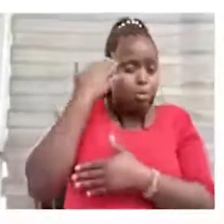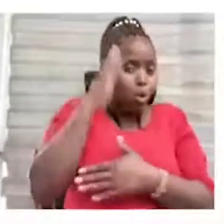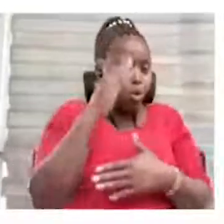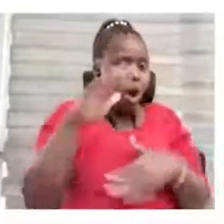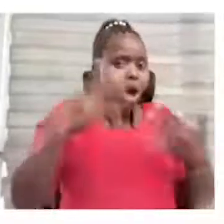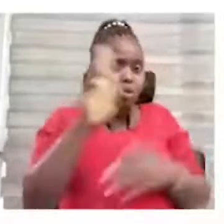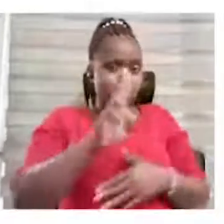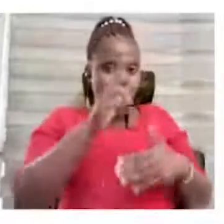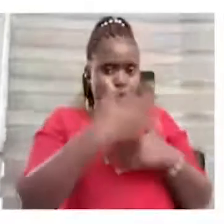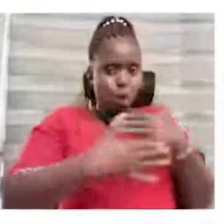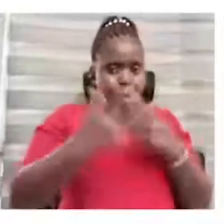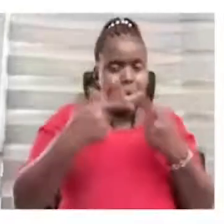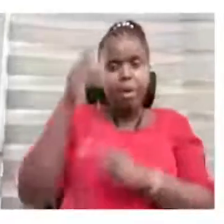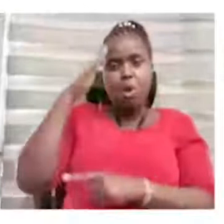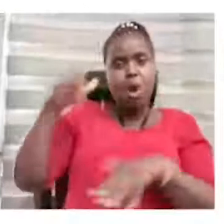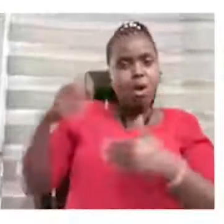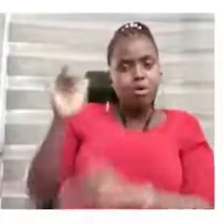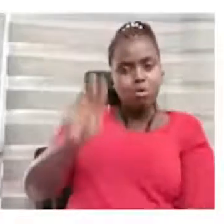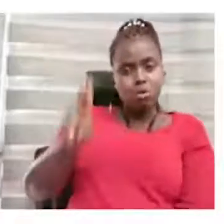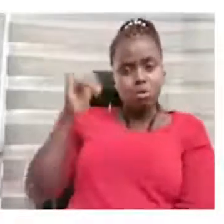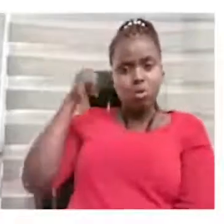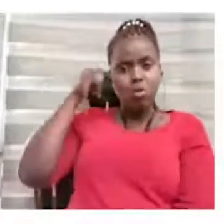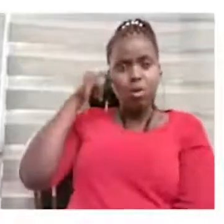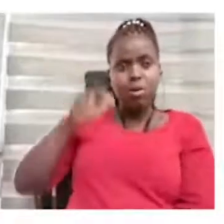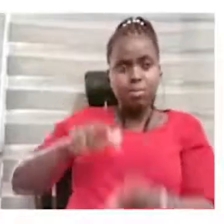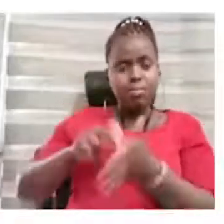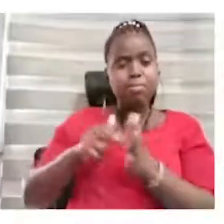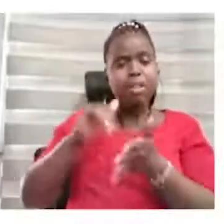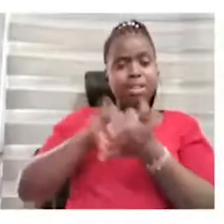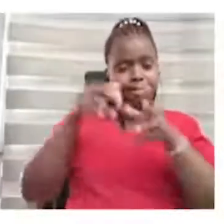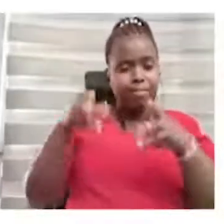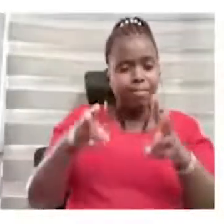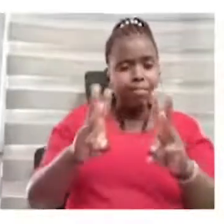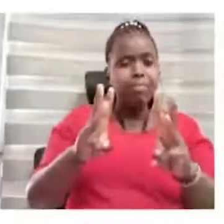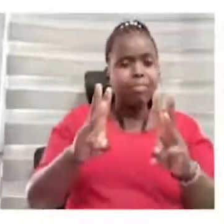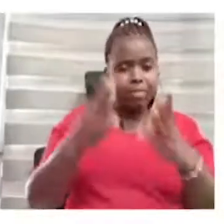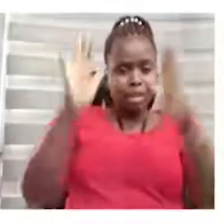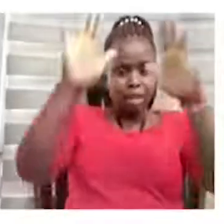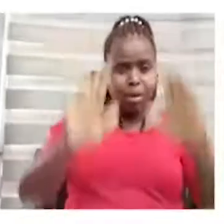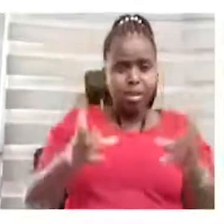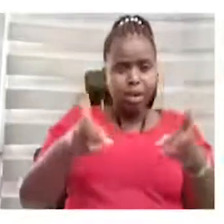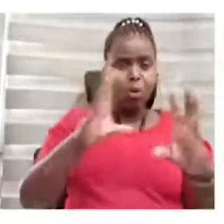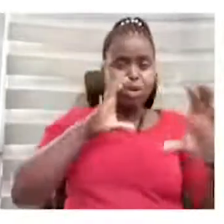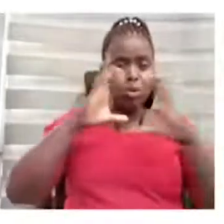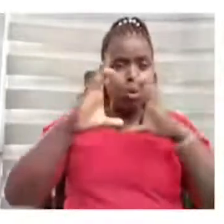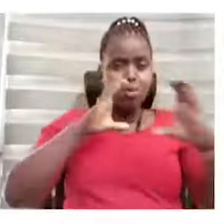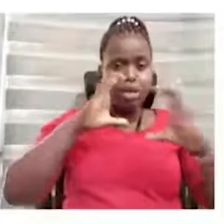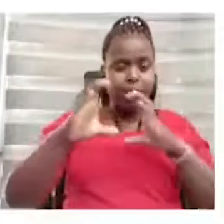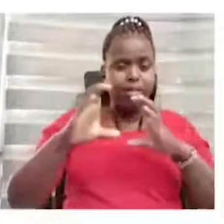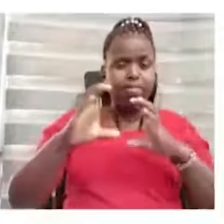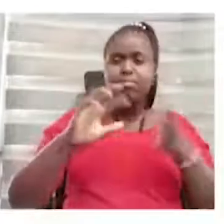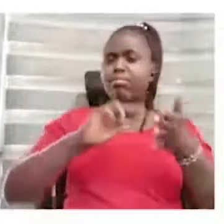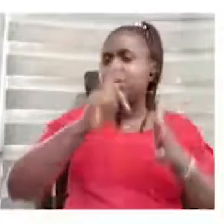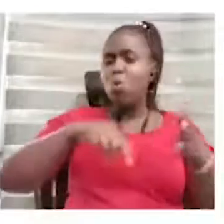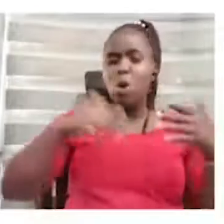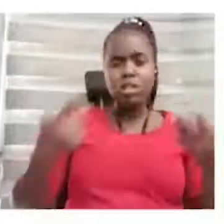phone meanwhile. And it's the main mean of communication. What does that mean for people